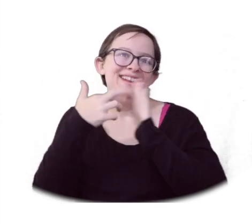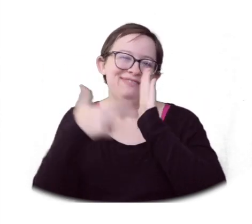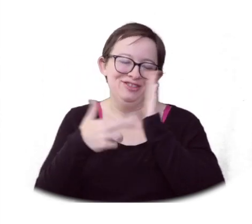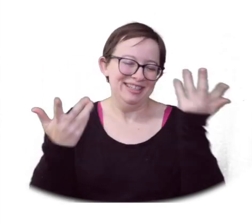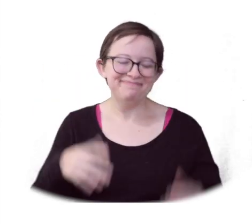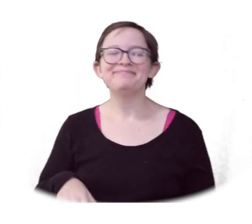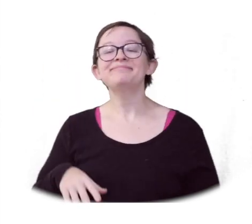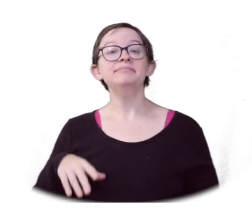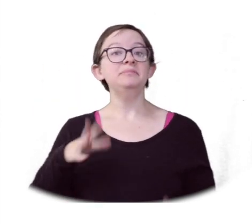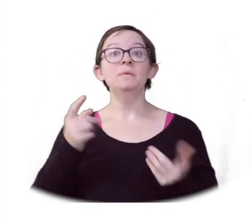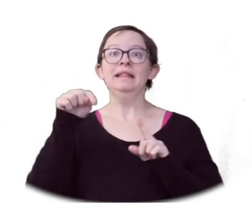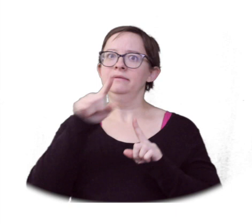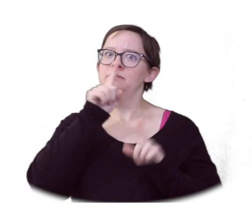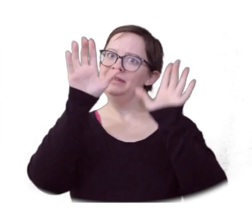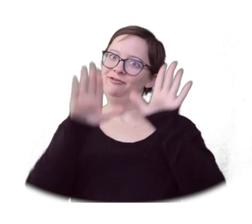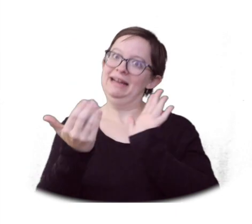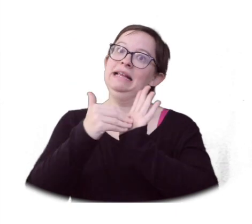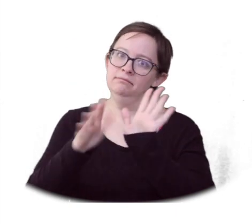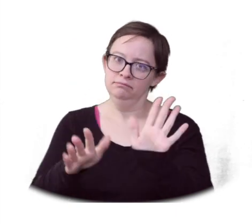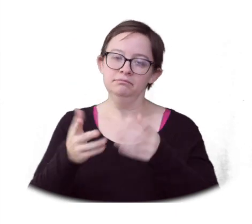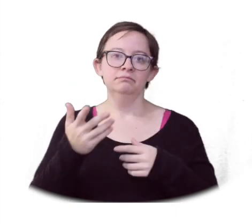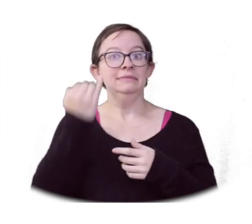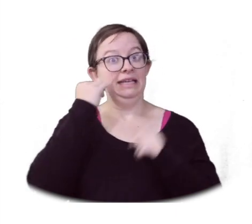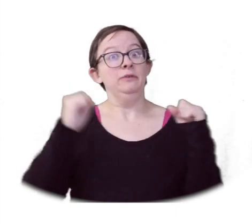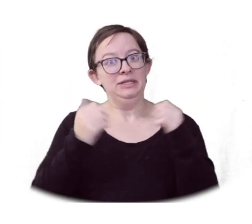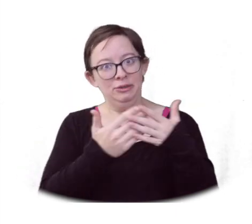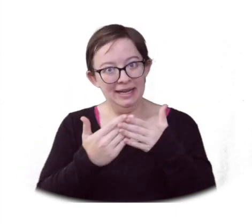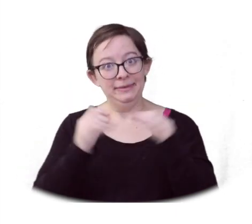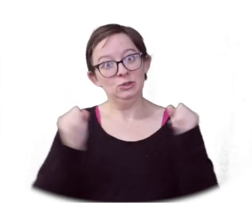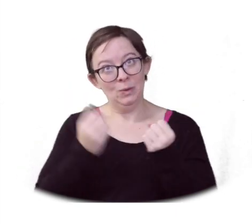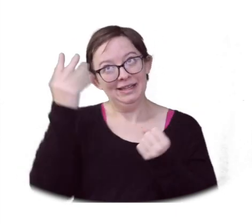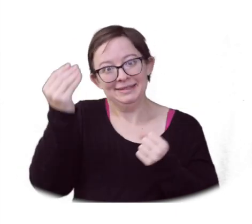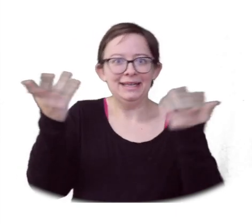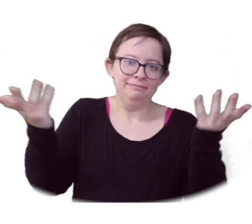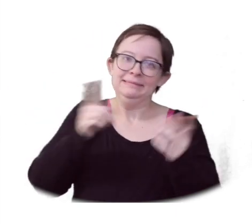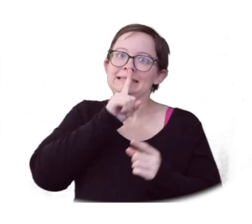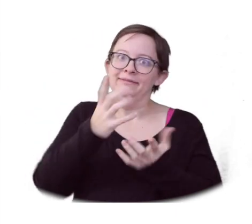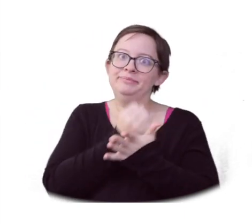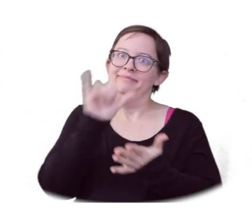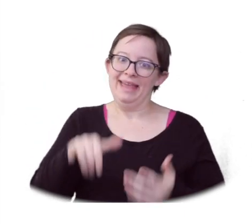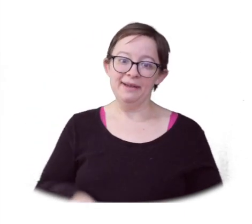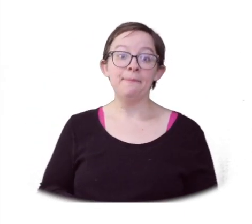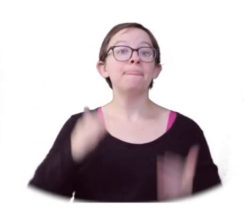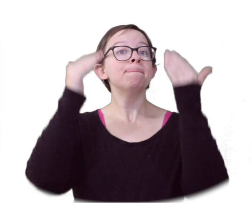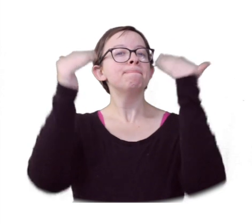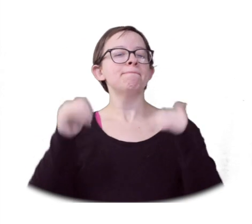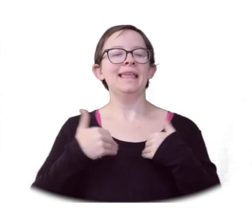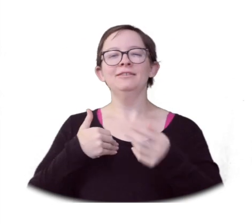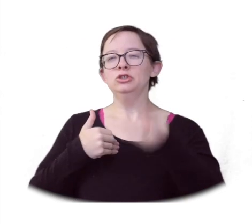bought it and it wasn't on our registry. So this one is really great again. If it's a winter baby, it's cold out, definitely get